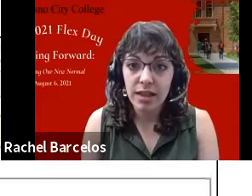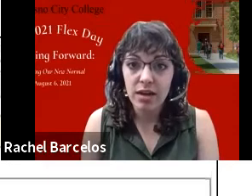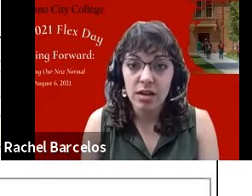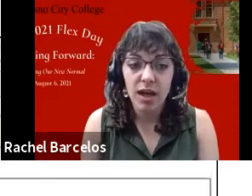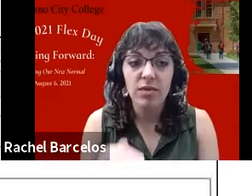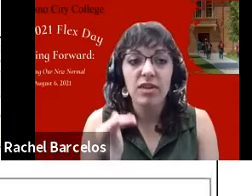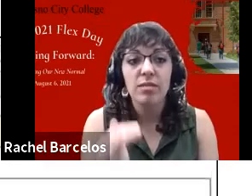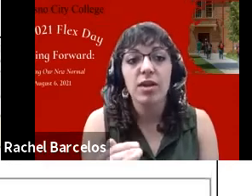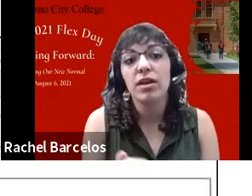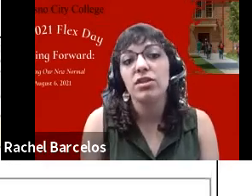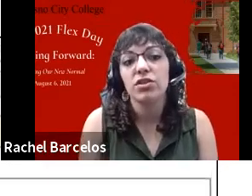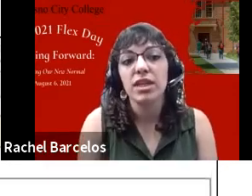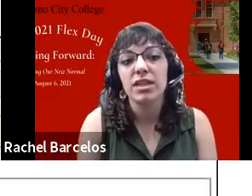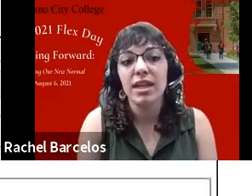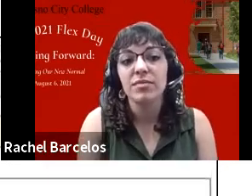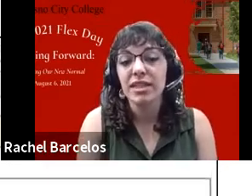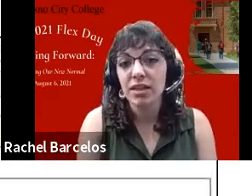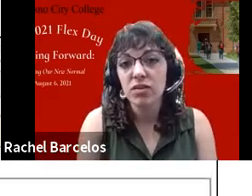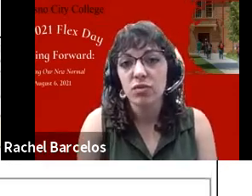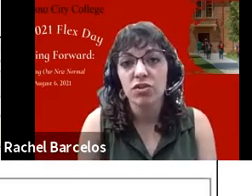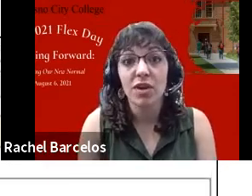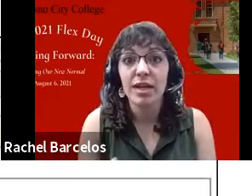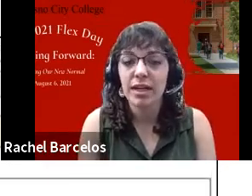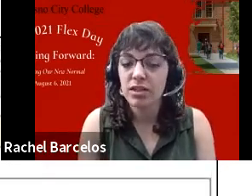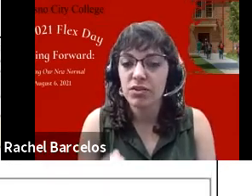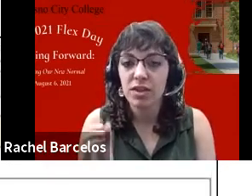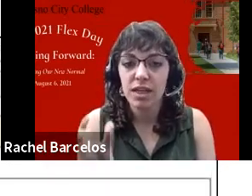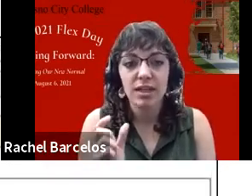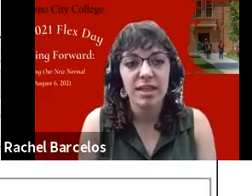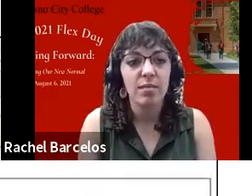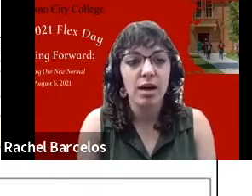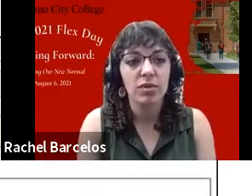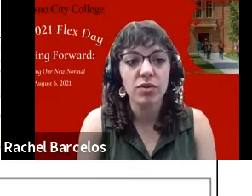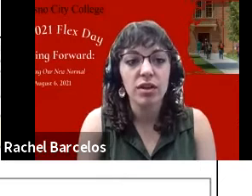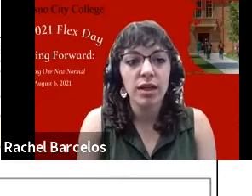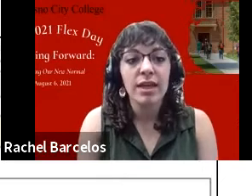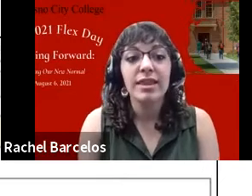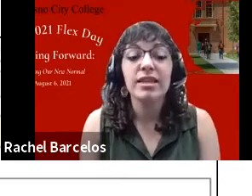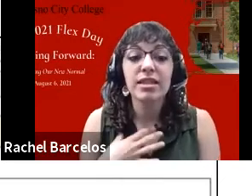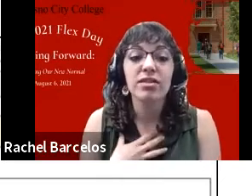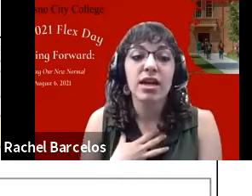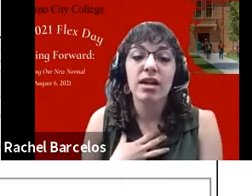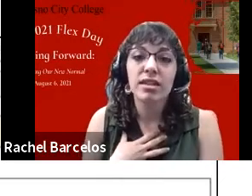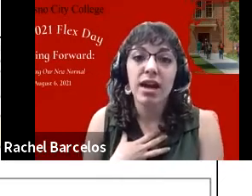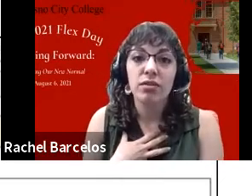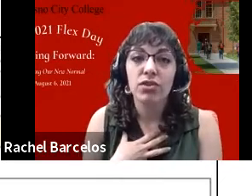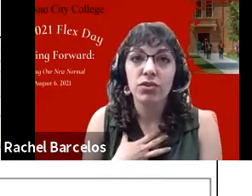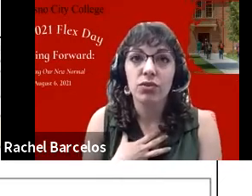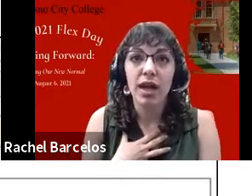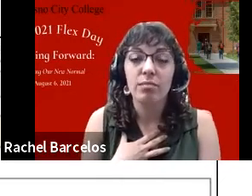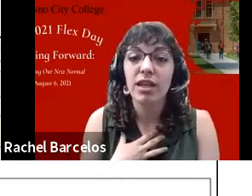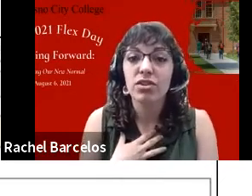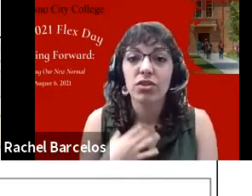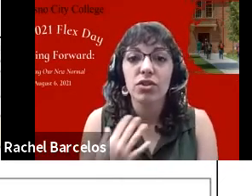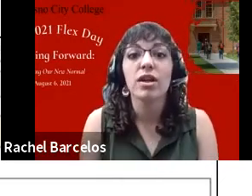click that link on the bottom of the email and enter the exam details, which is right next to the exam upload. This tells us how